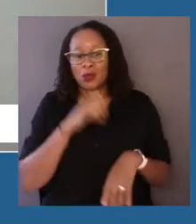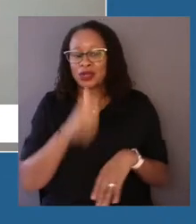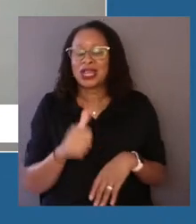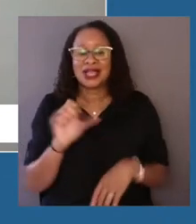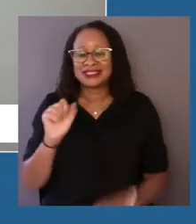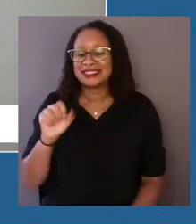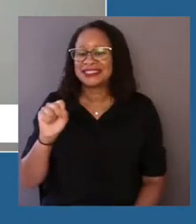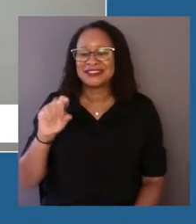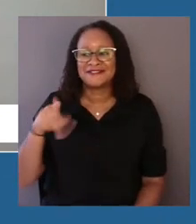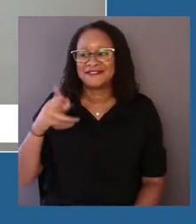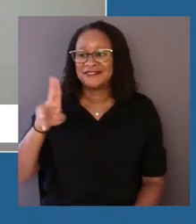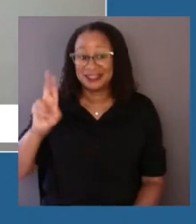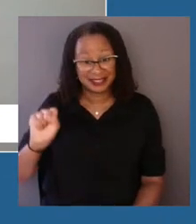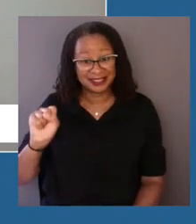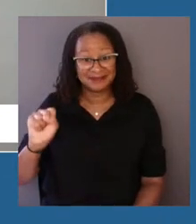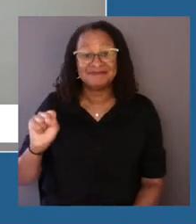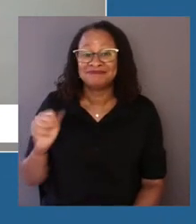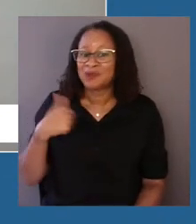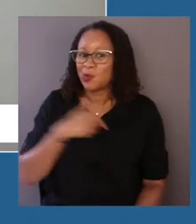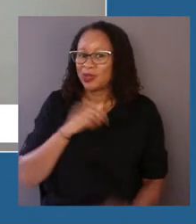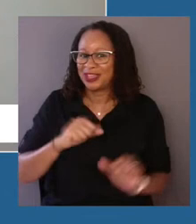this. It just takes